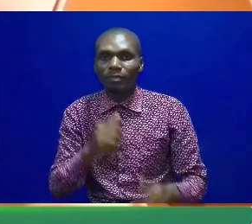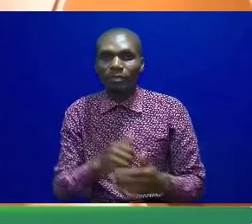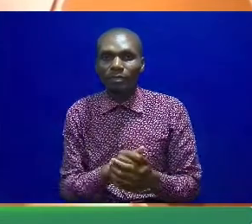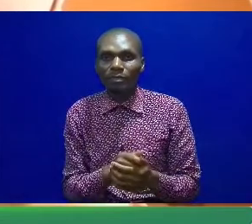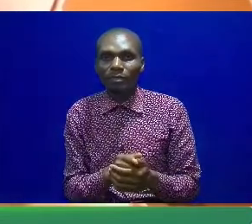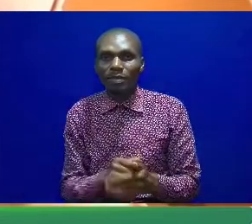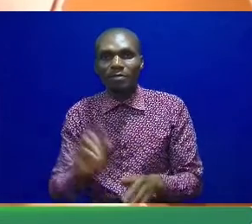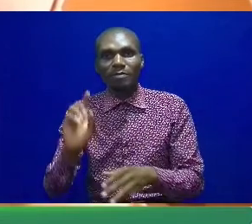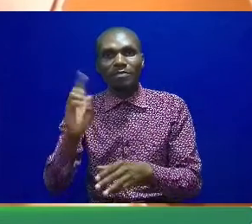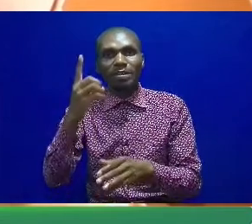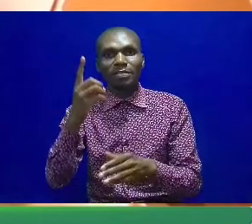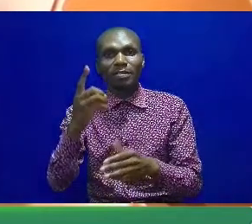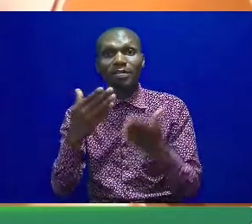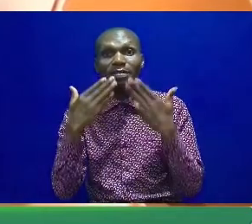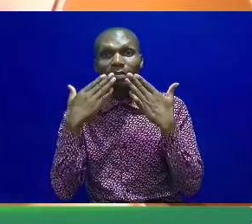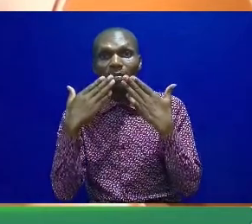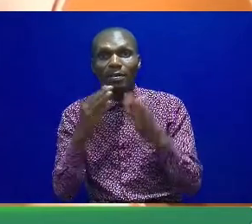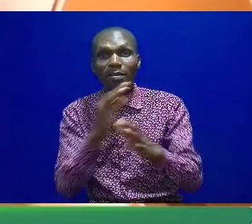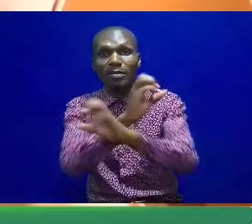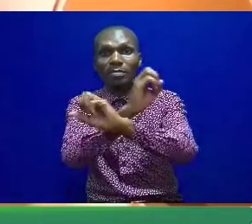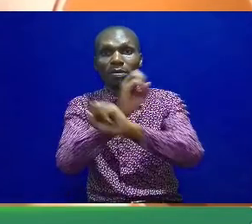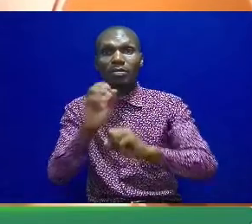First I want to thank the president of this republic